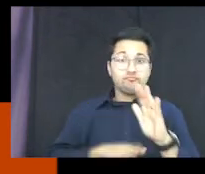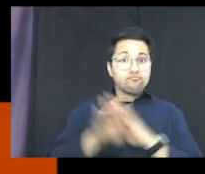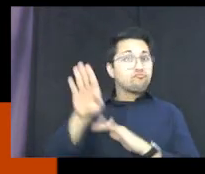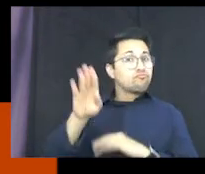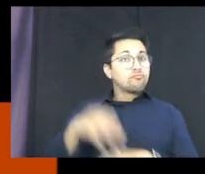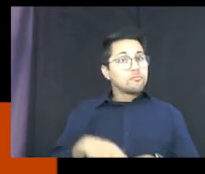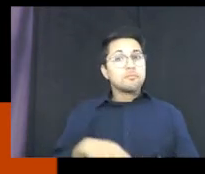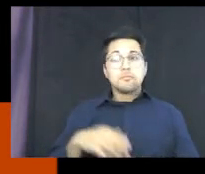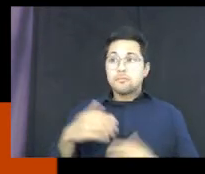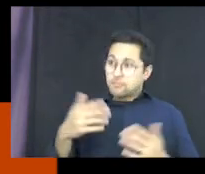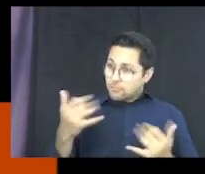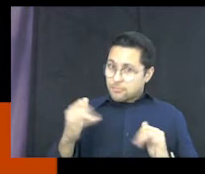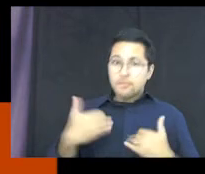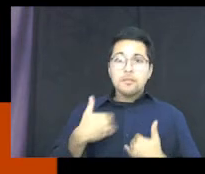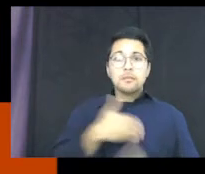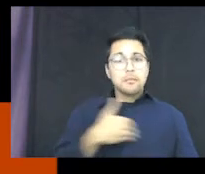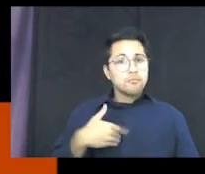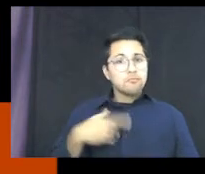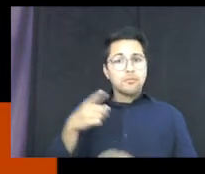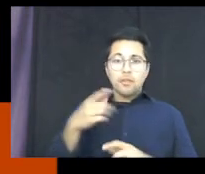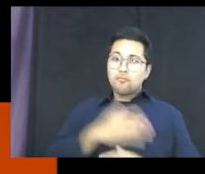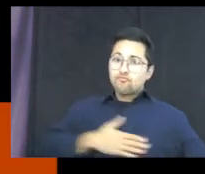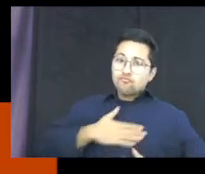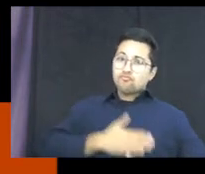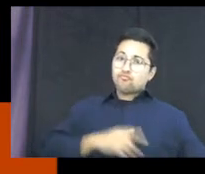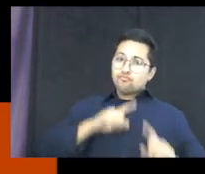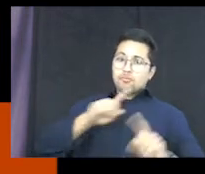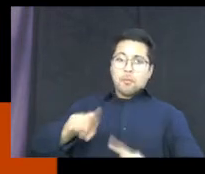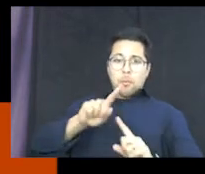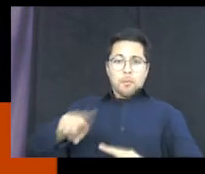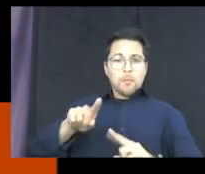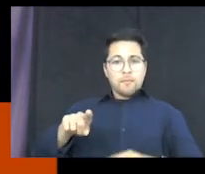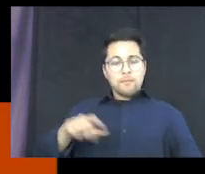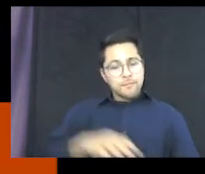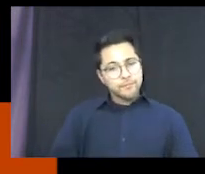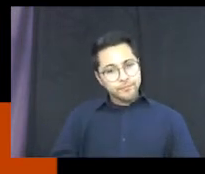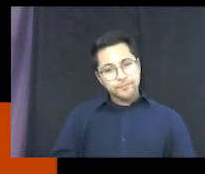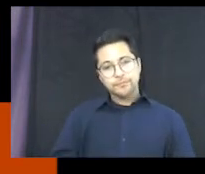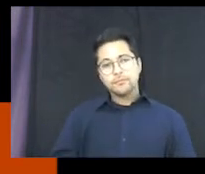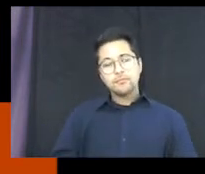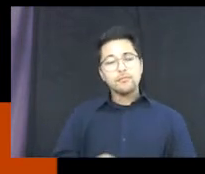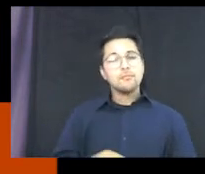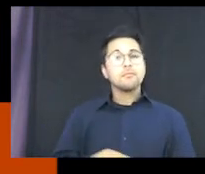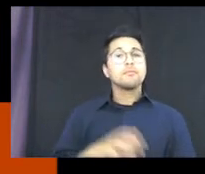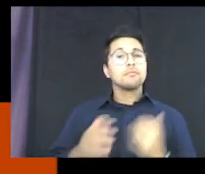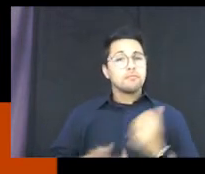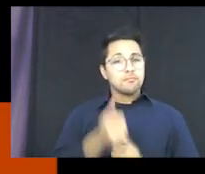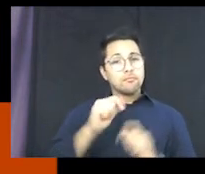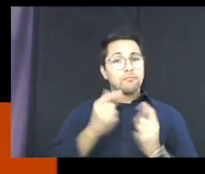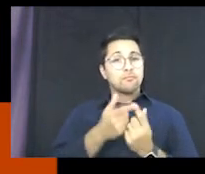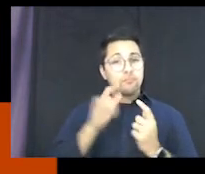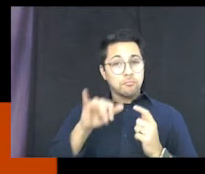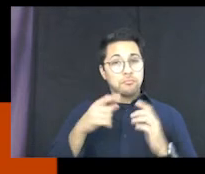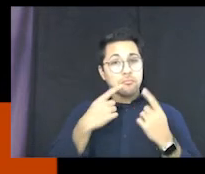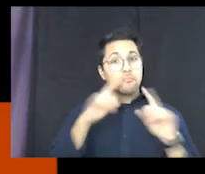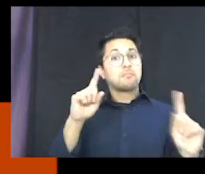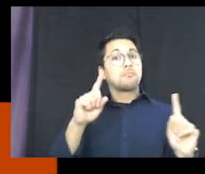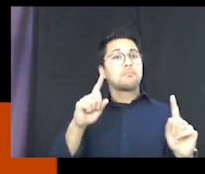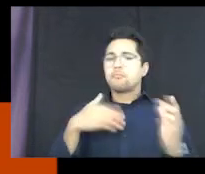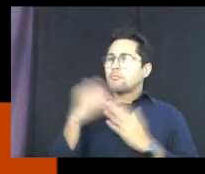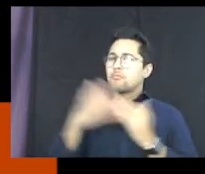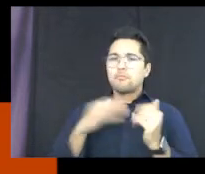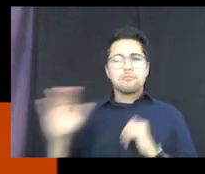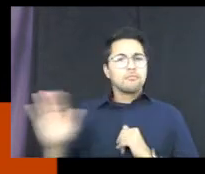and consist of members who enjoy participating in their groups. Most groups that succeed, regardless